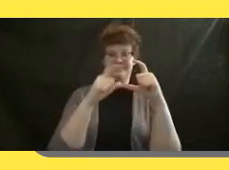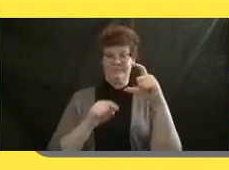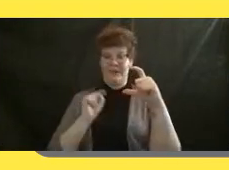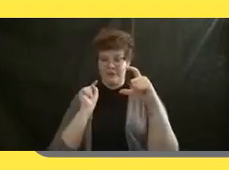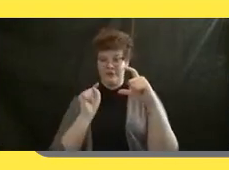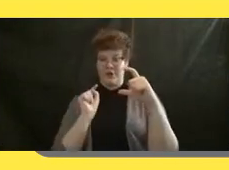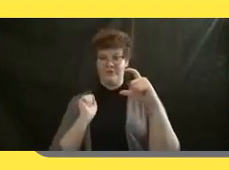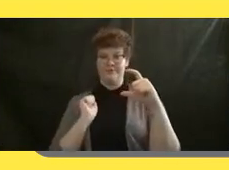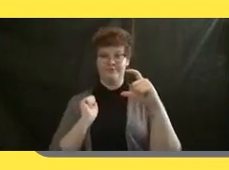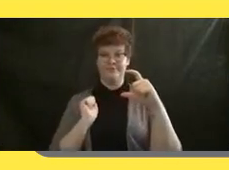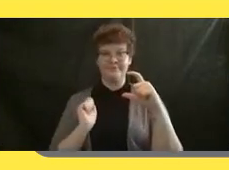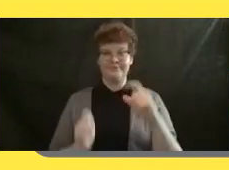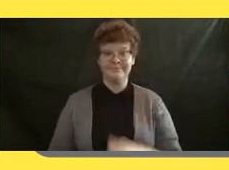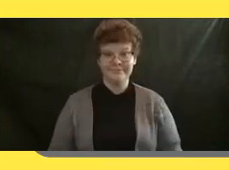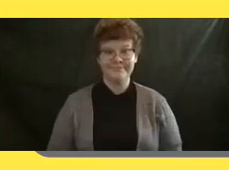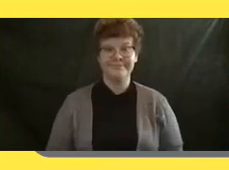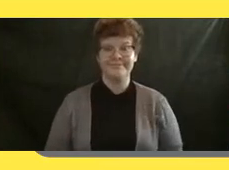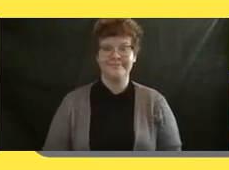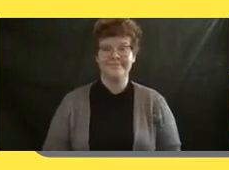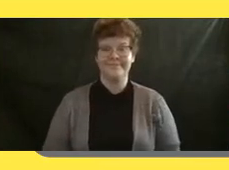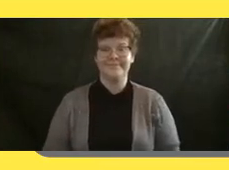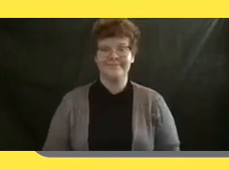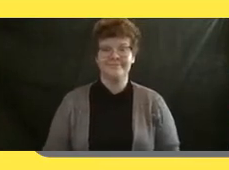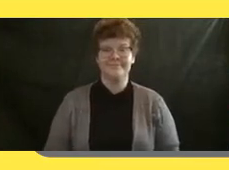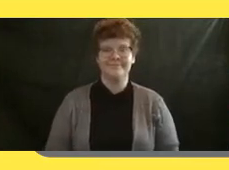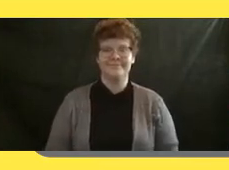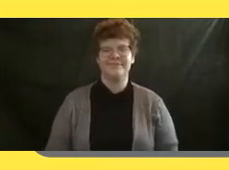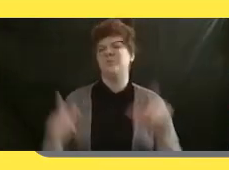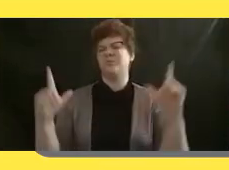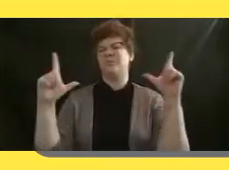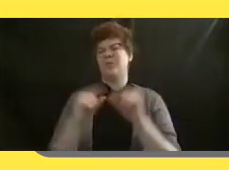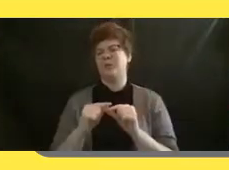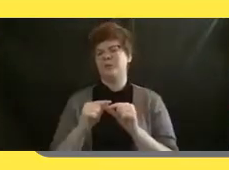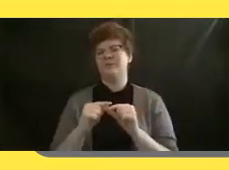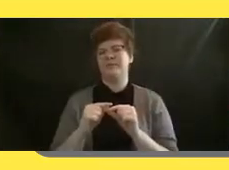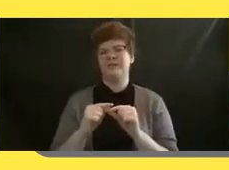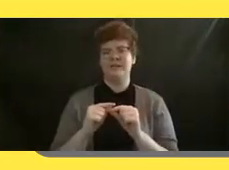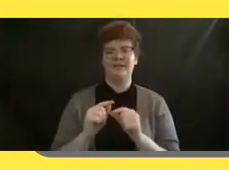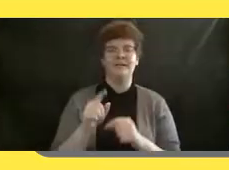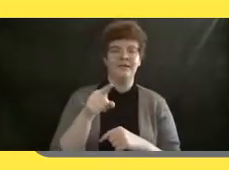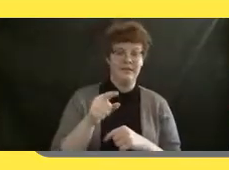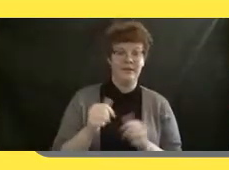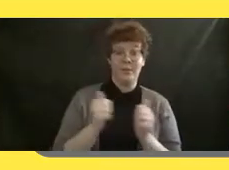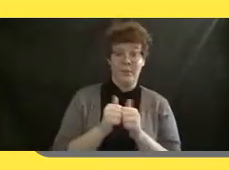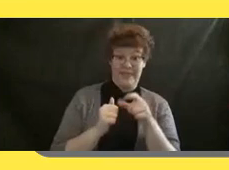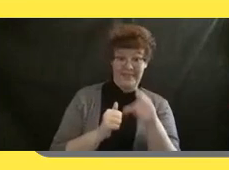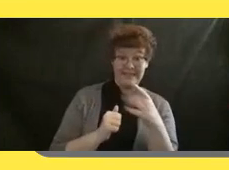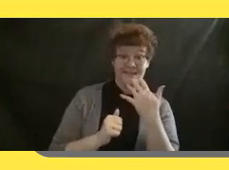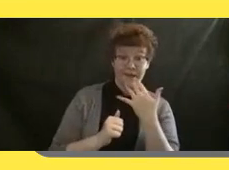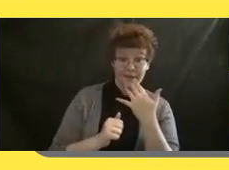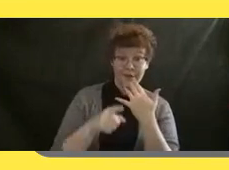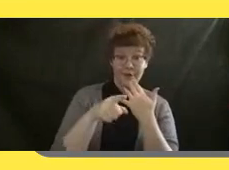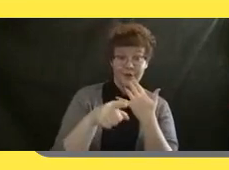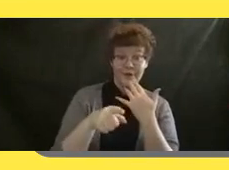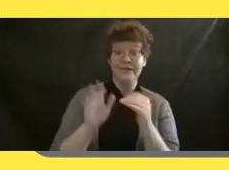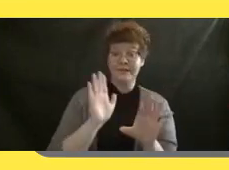corner. So now, if I close this, and with this color, this Pantone color selected,